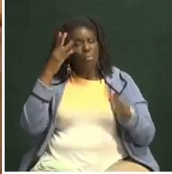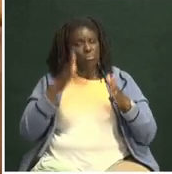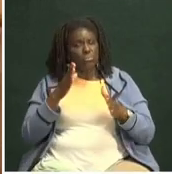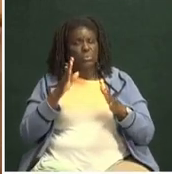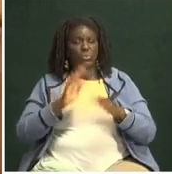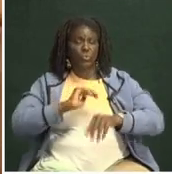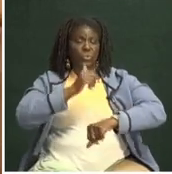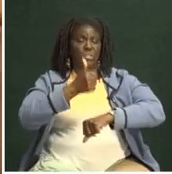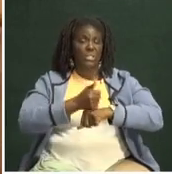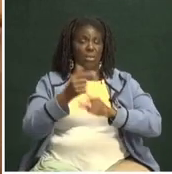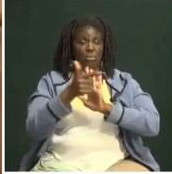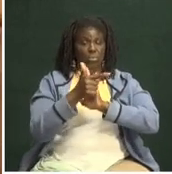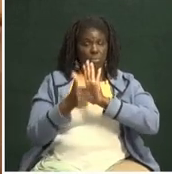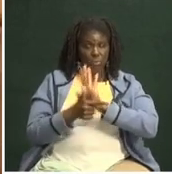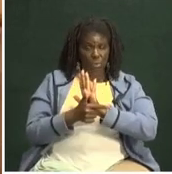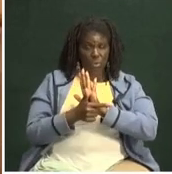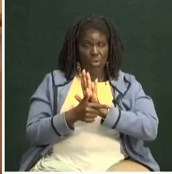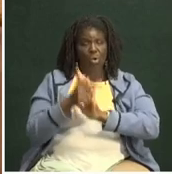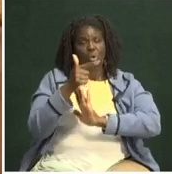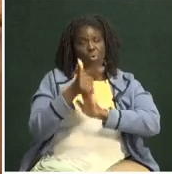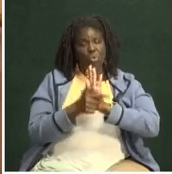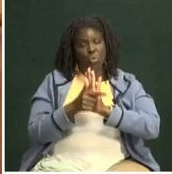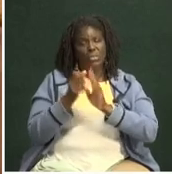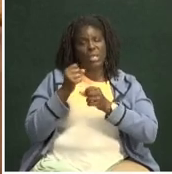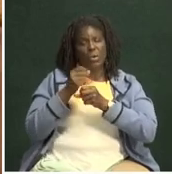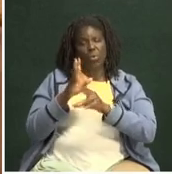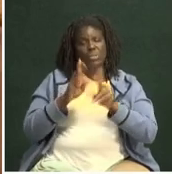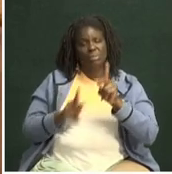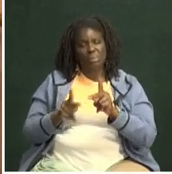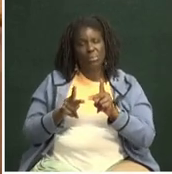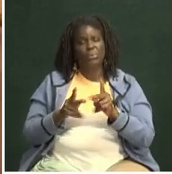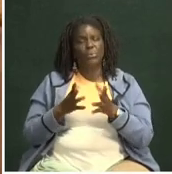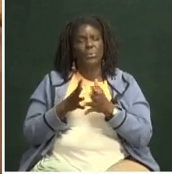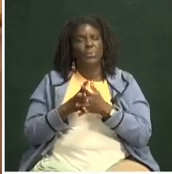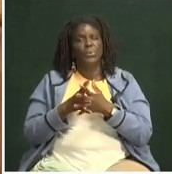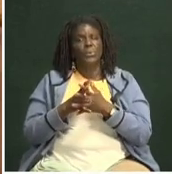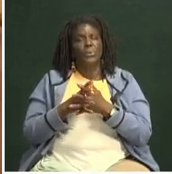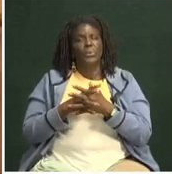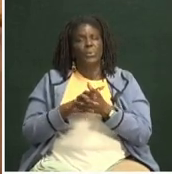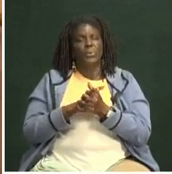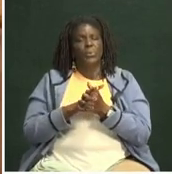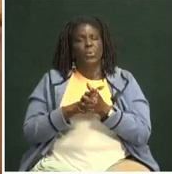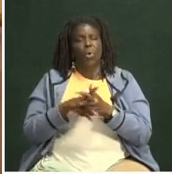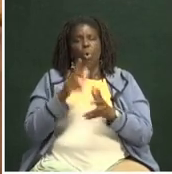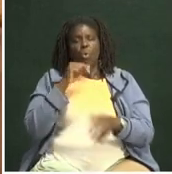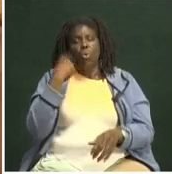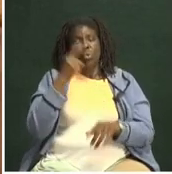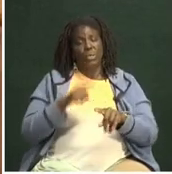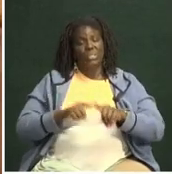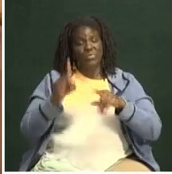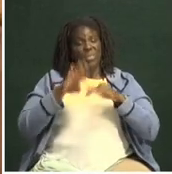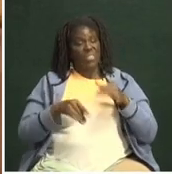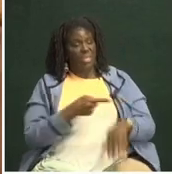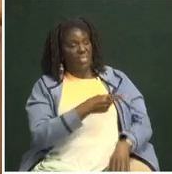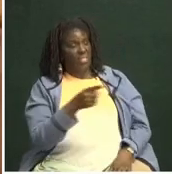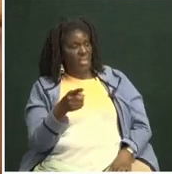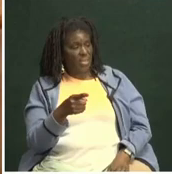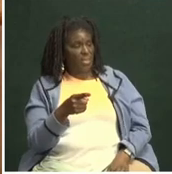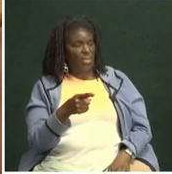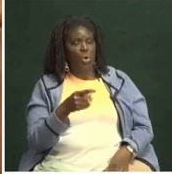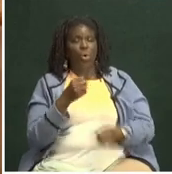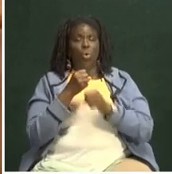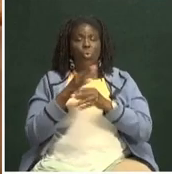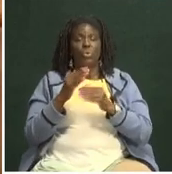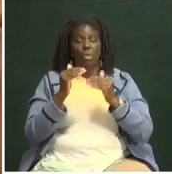laws that marginalize citizens who do not think or look like them, widening the inequality